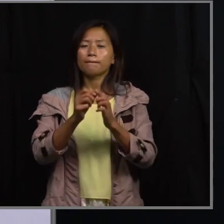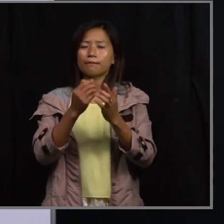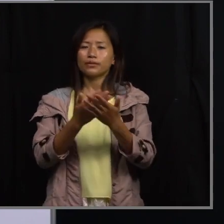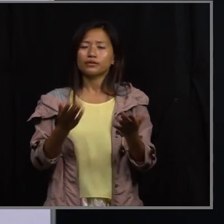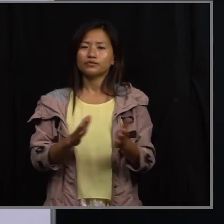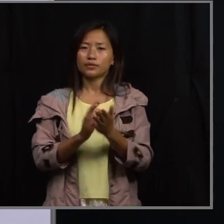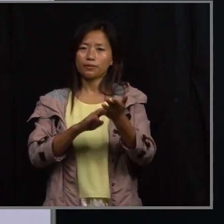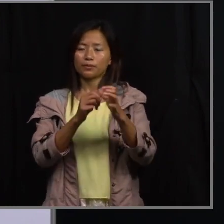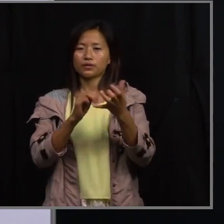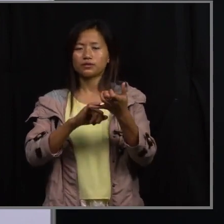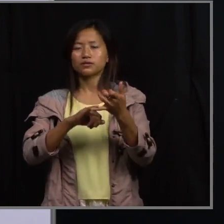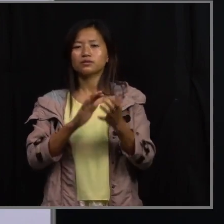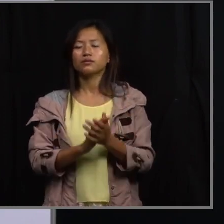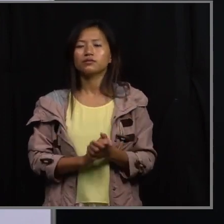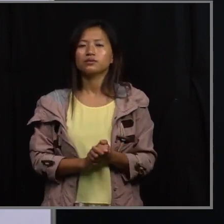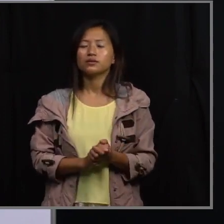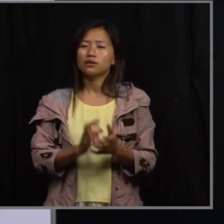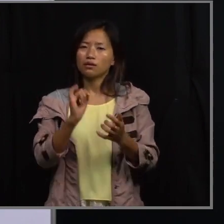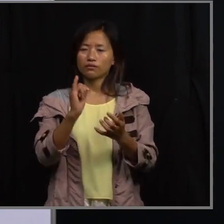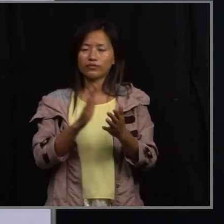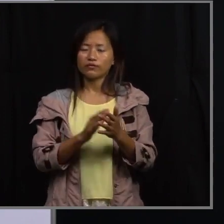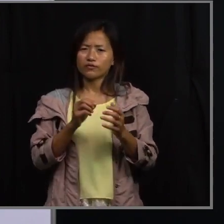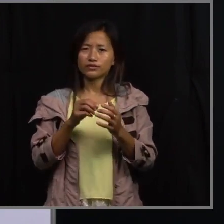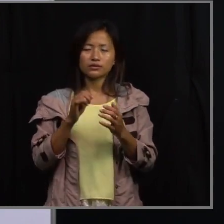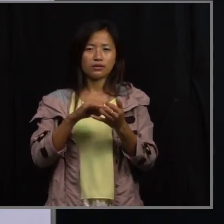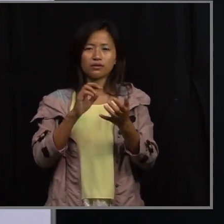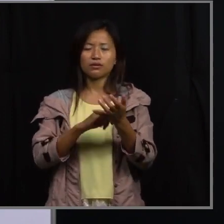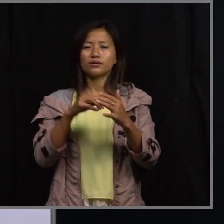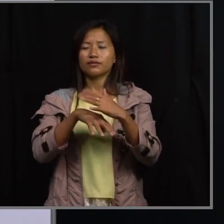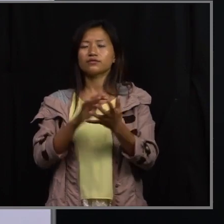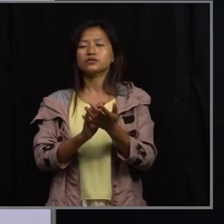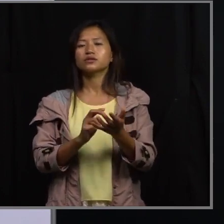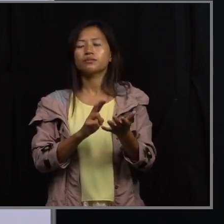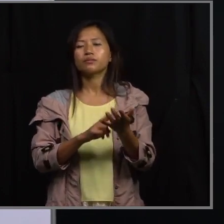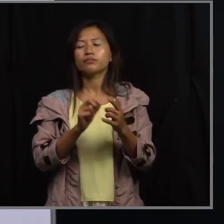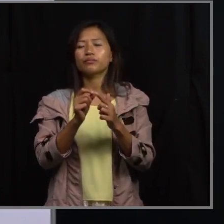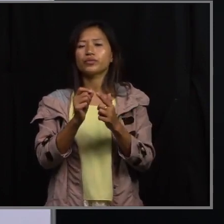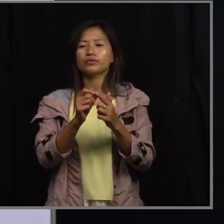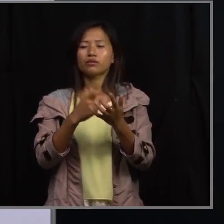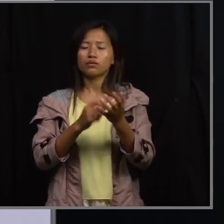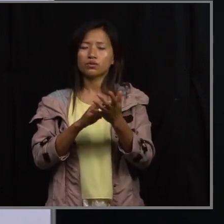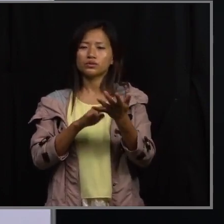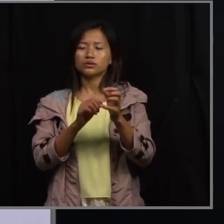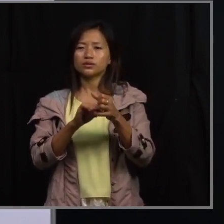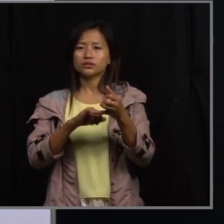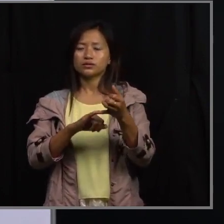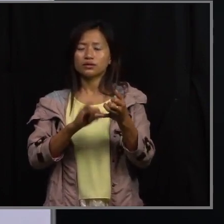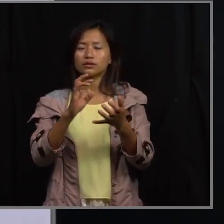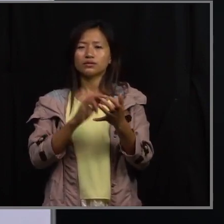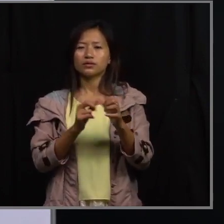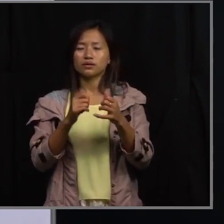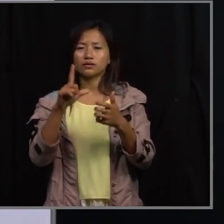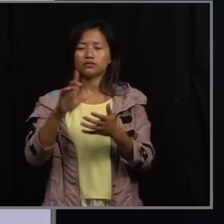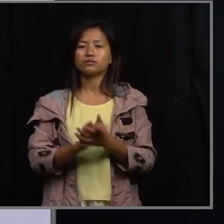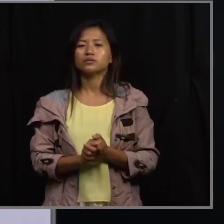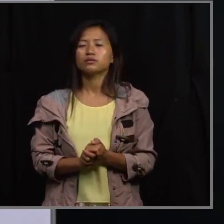product of their masses, and it is inversely proportional to the square of distance between them. When I say directly